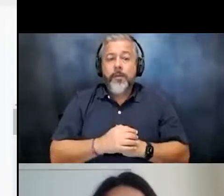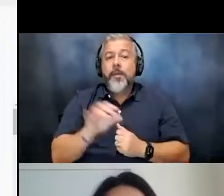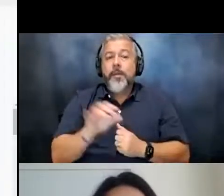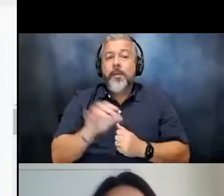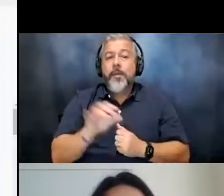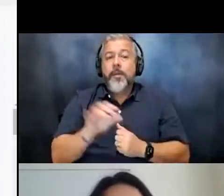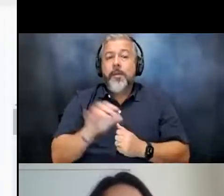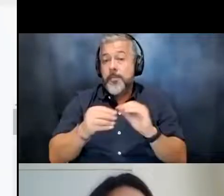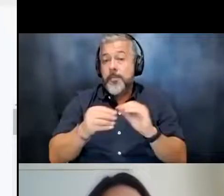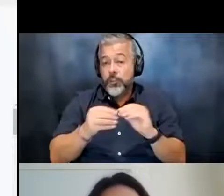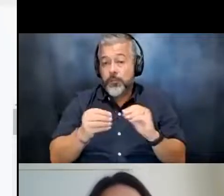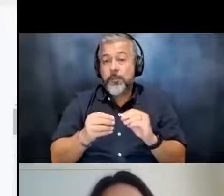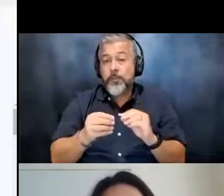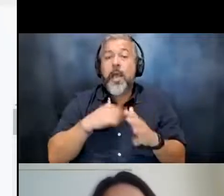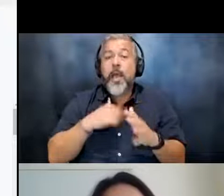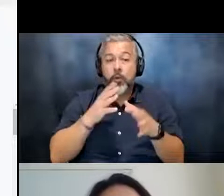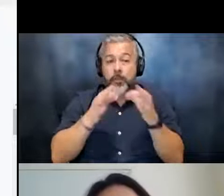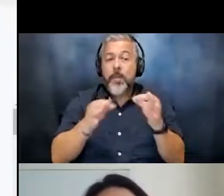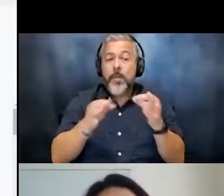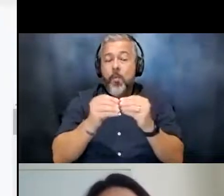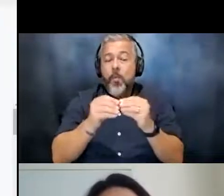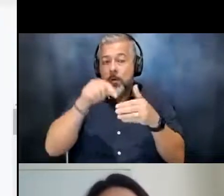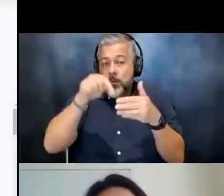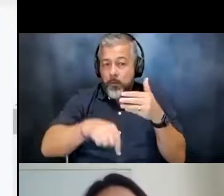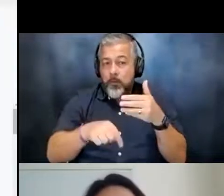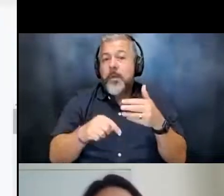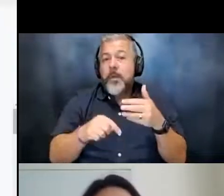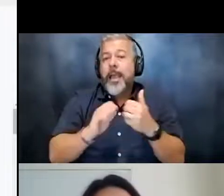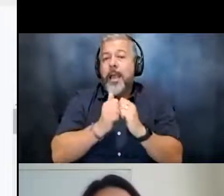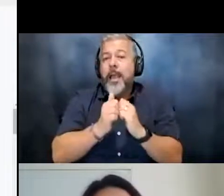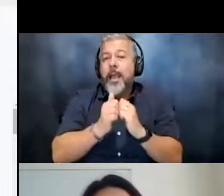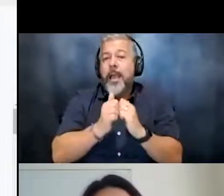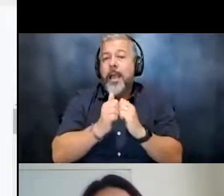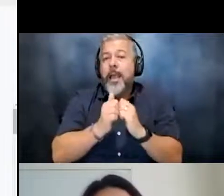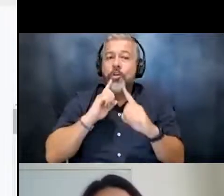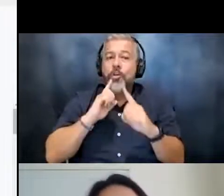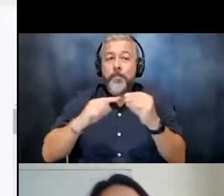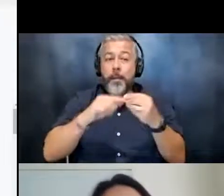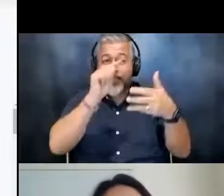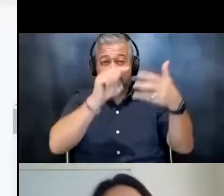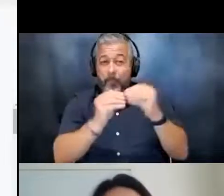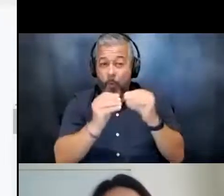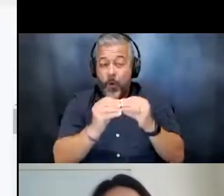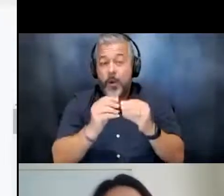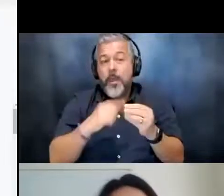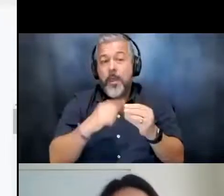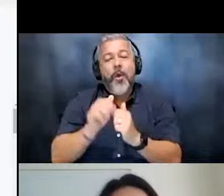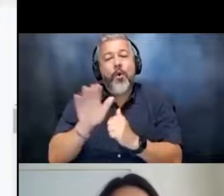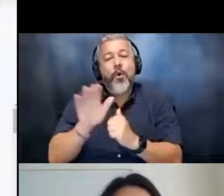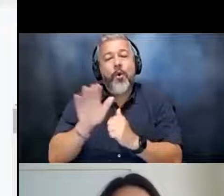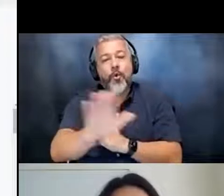be going into this very shortly about how we will be able to talk about this a lot more and how your information and